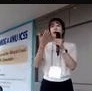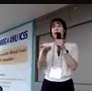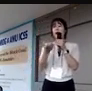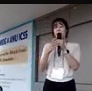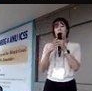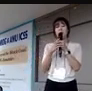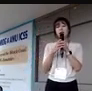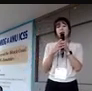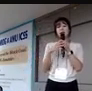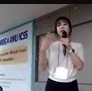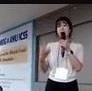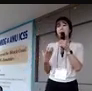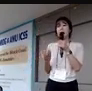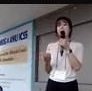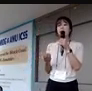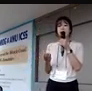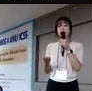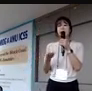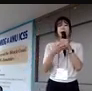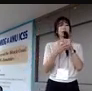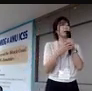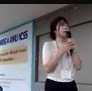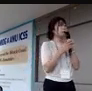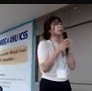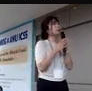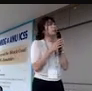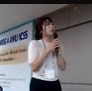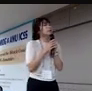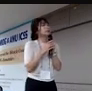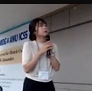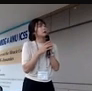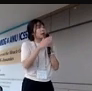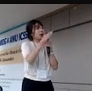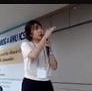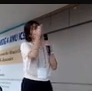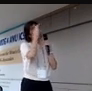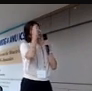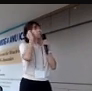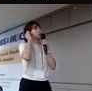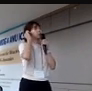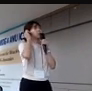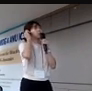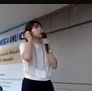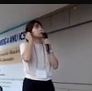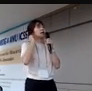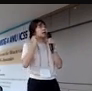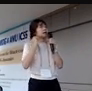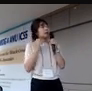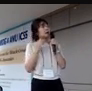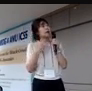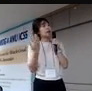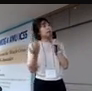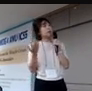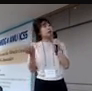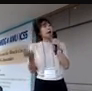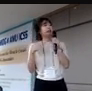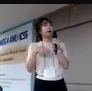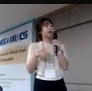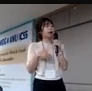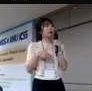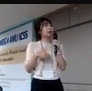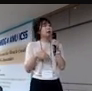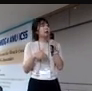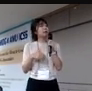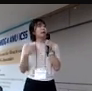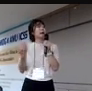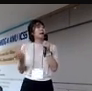our hypothesis of pragmatic licensing actually holds. So the main hypothesis was locus used in ASL in both nouns and